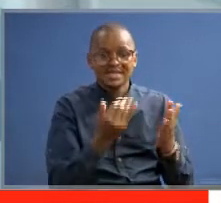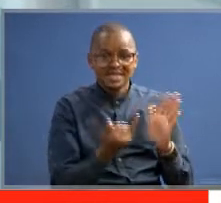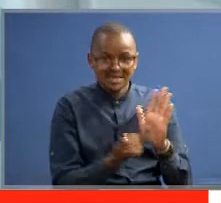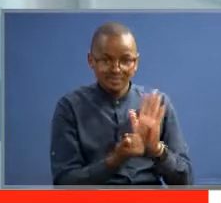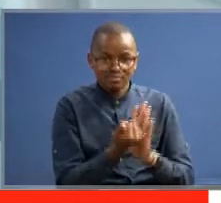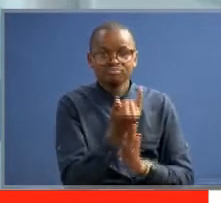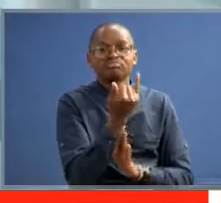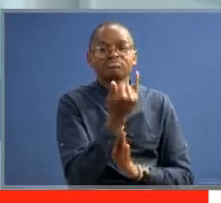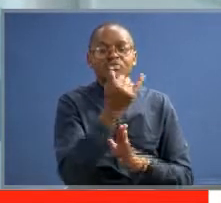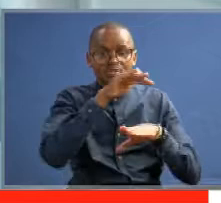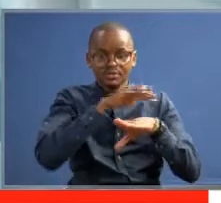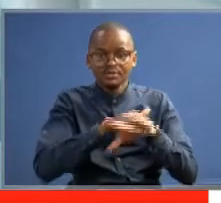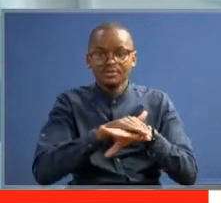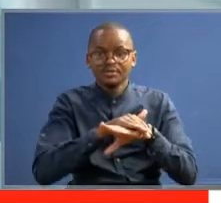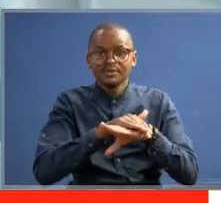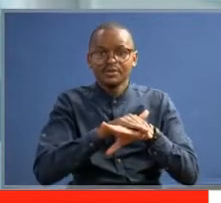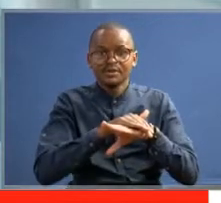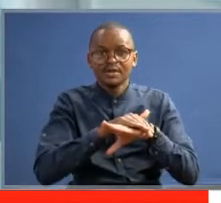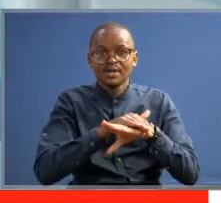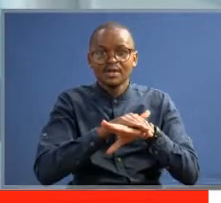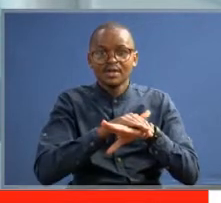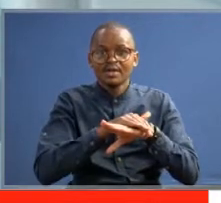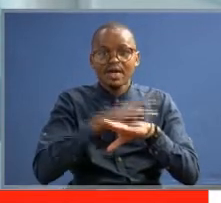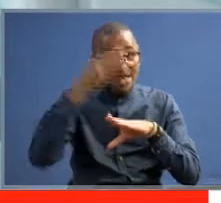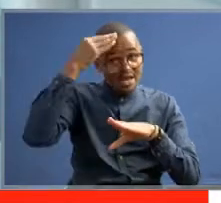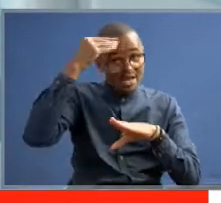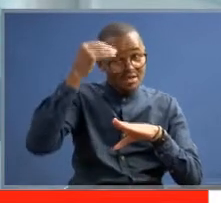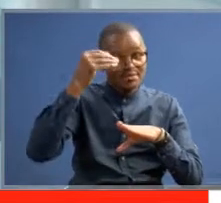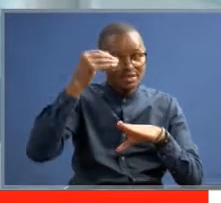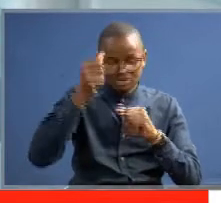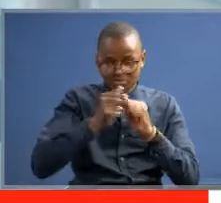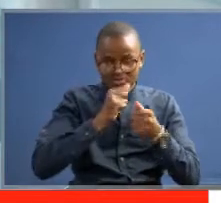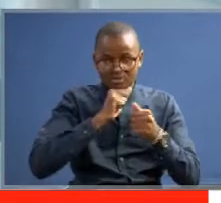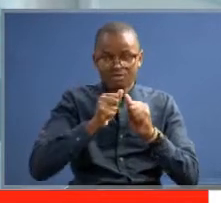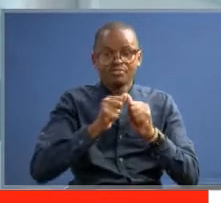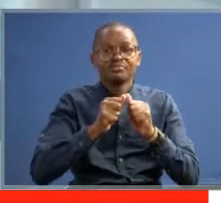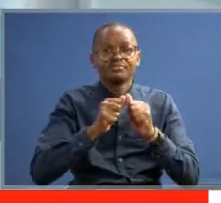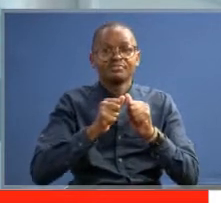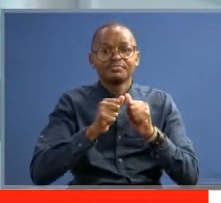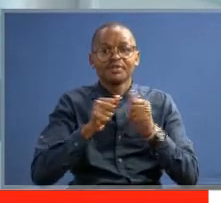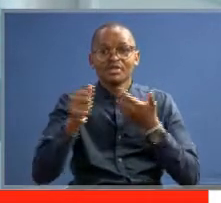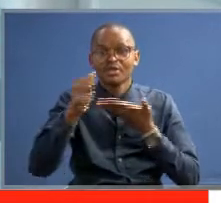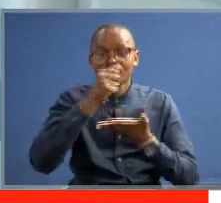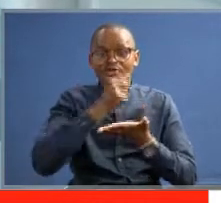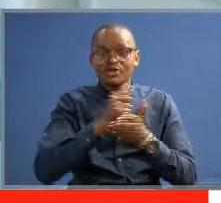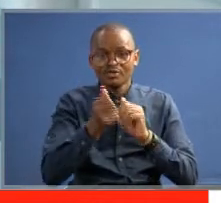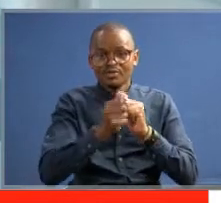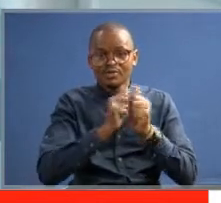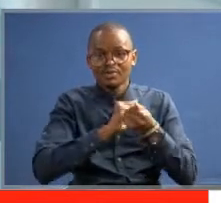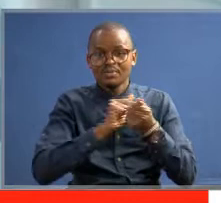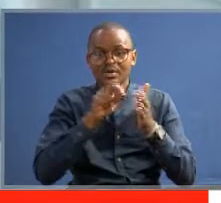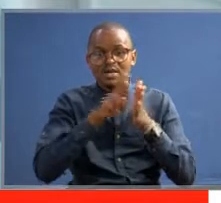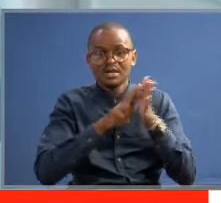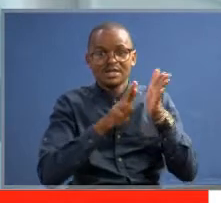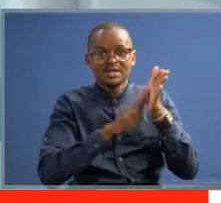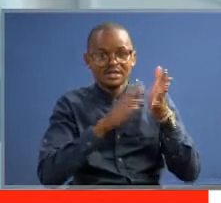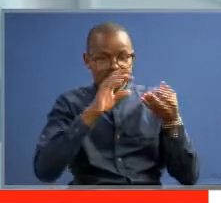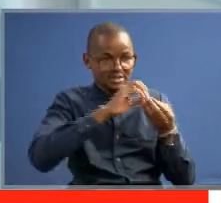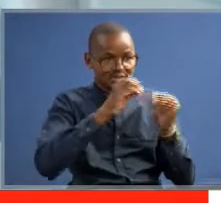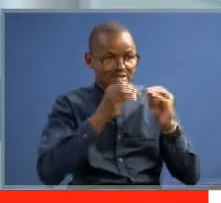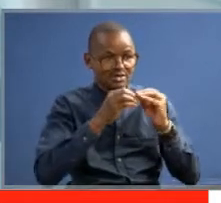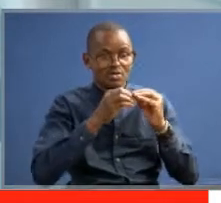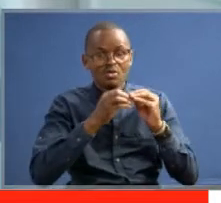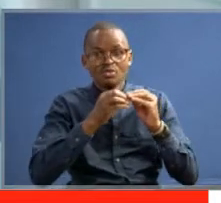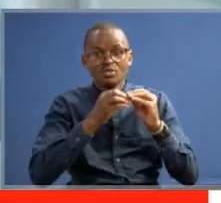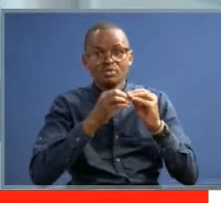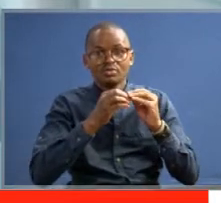improve on elite sports performance of this country. The Office of the Sports Registrar was created in